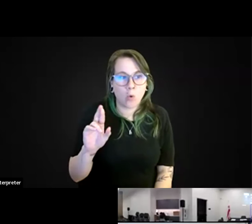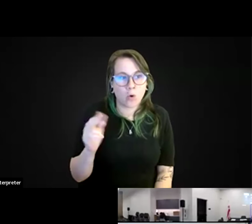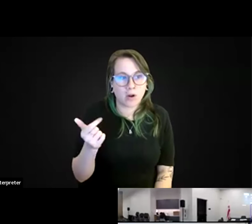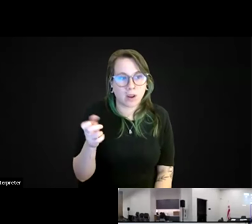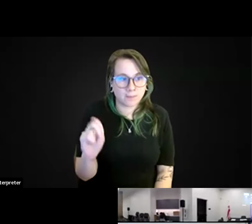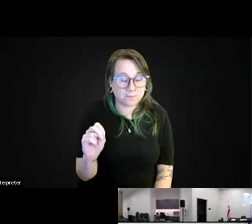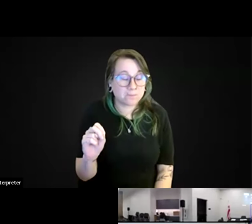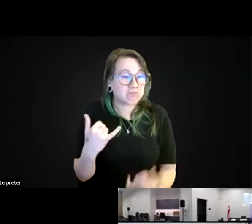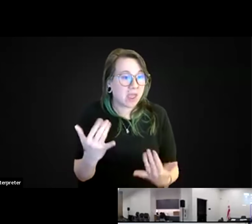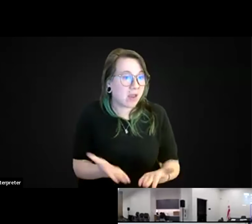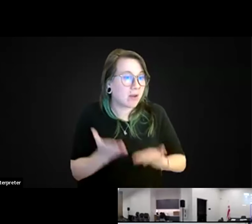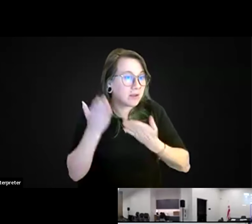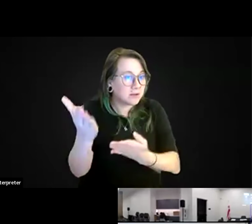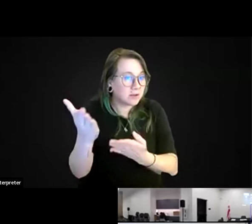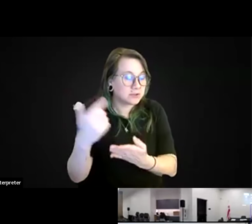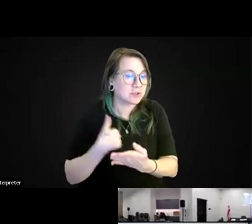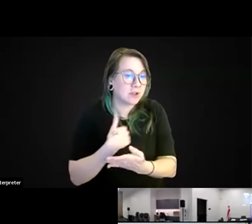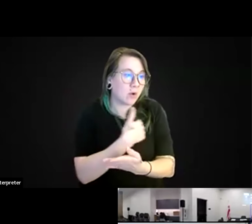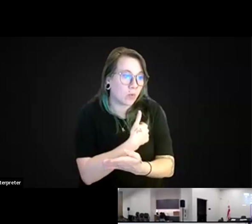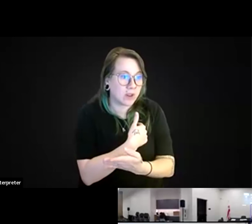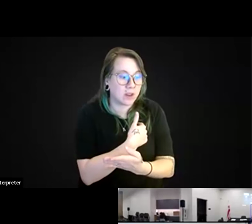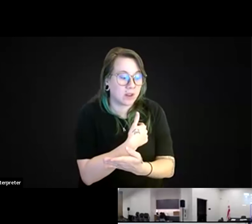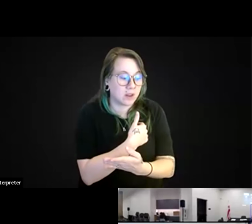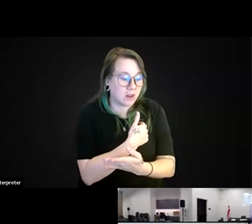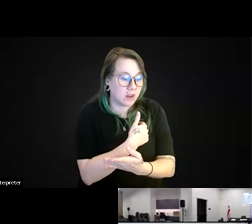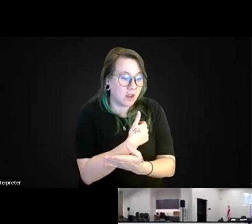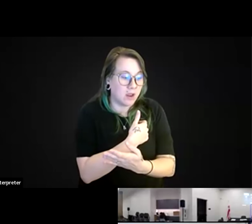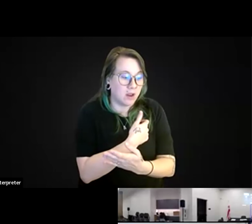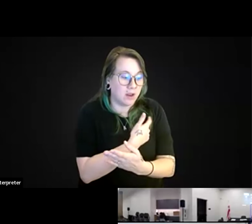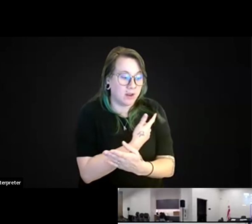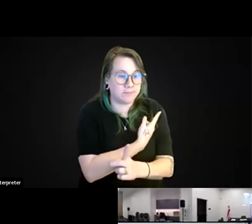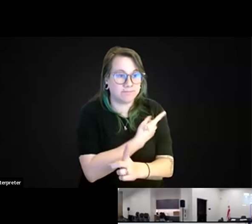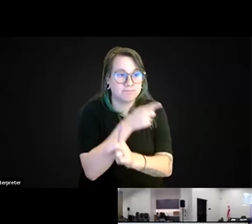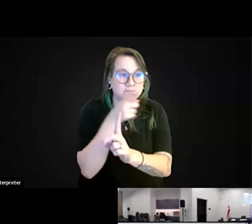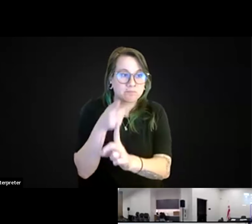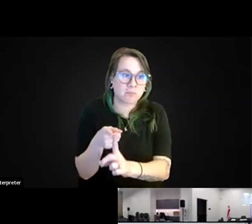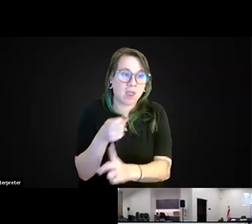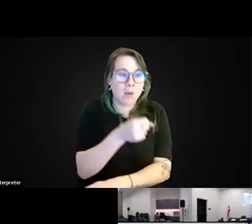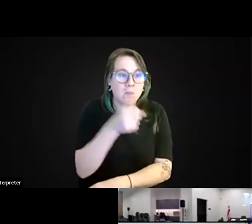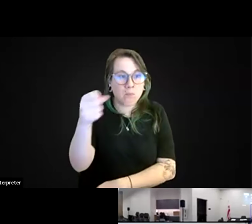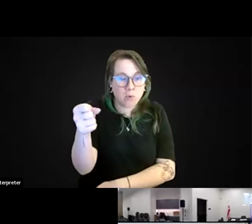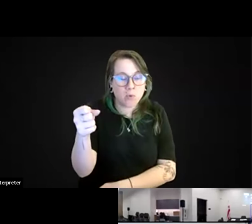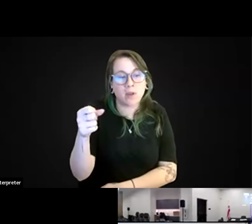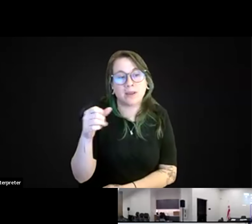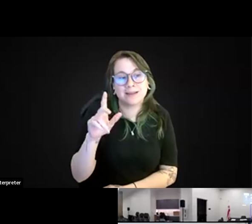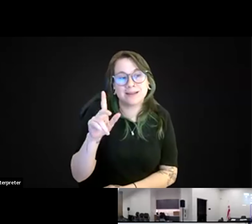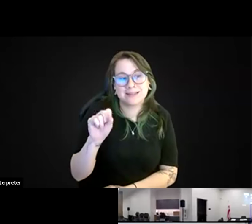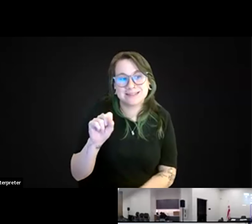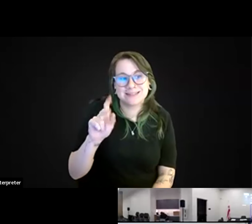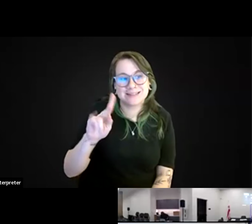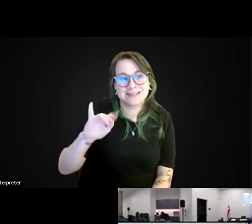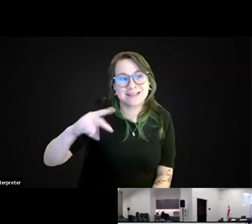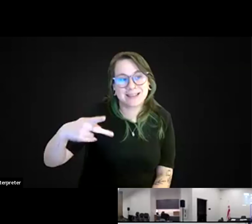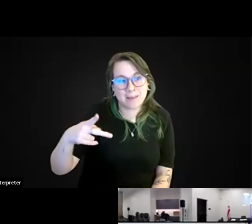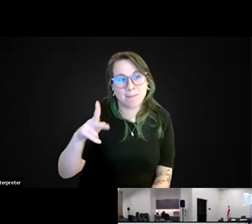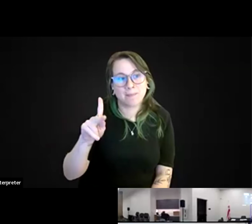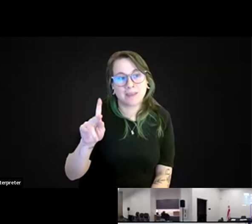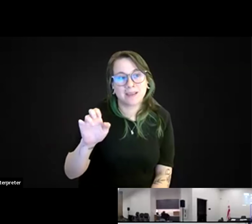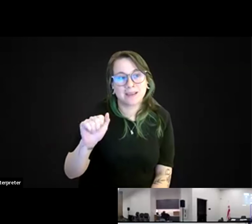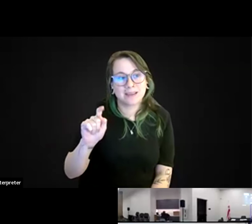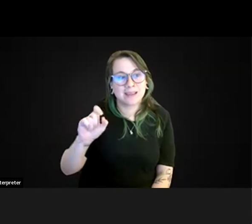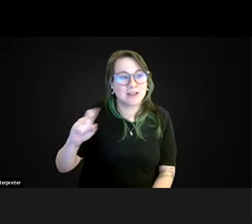this. I move that we appoint Skip Keats as our new co-chair for the zoning committee. Can I get a second on